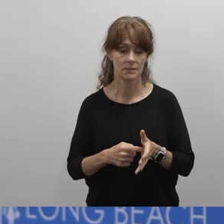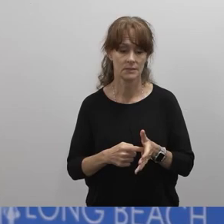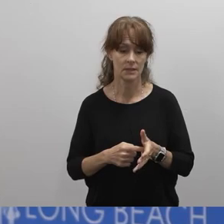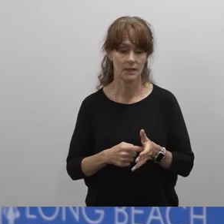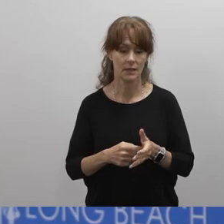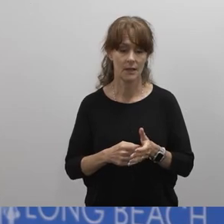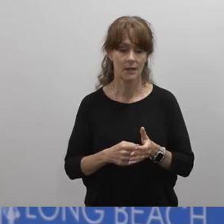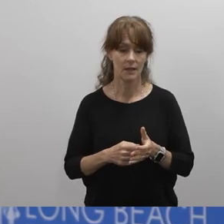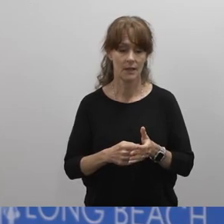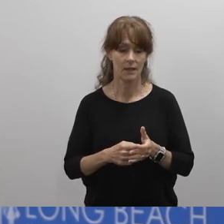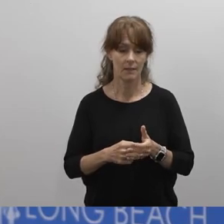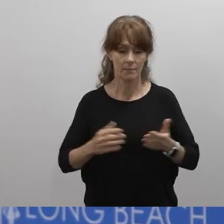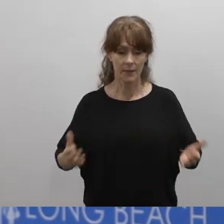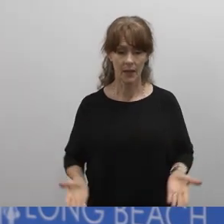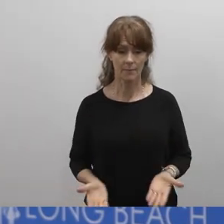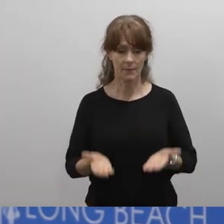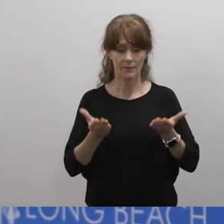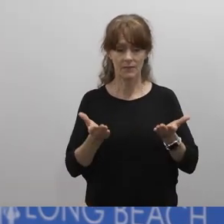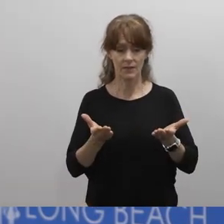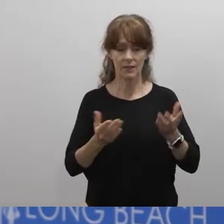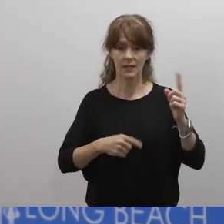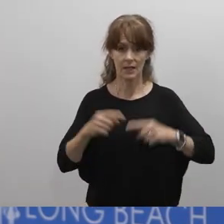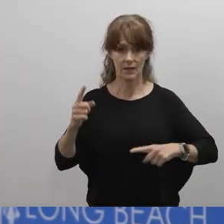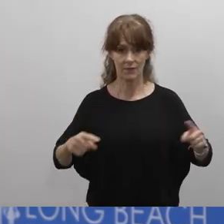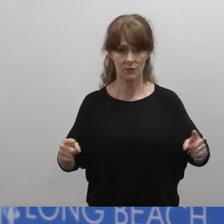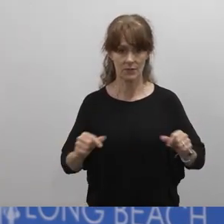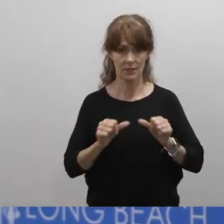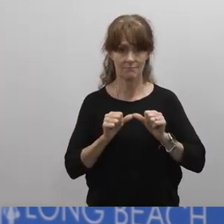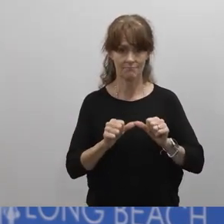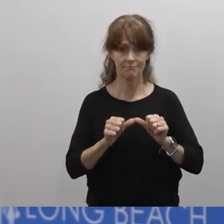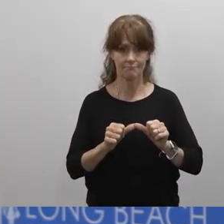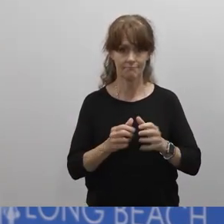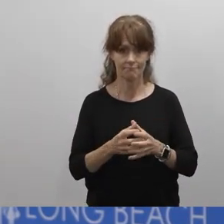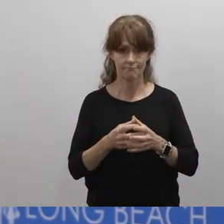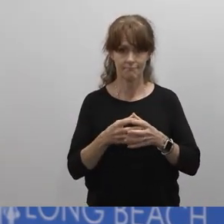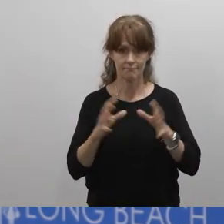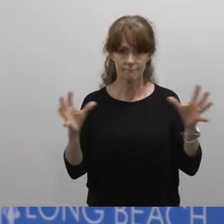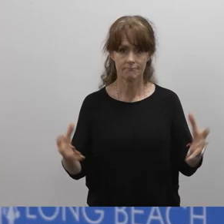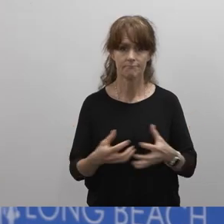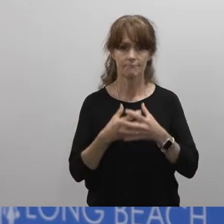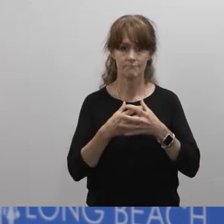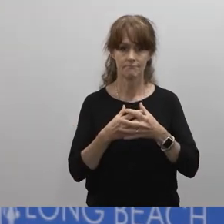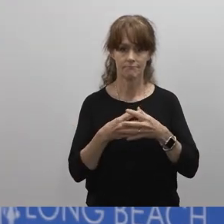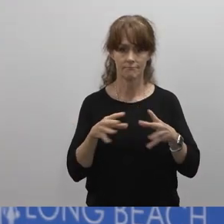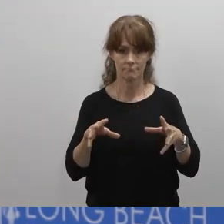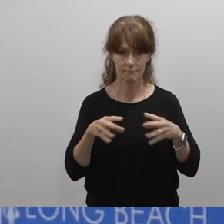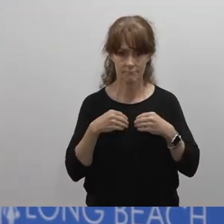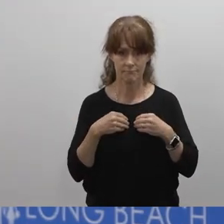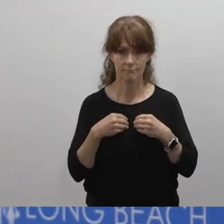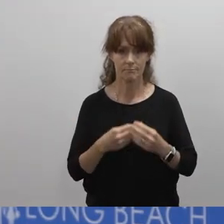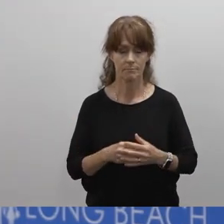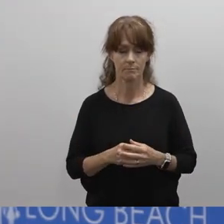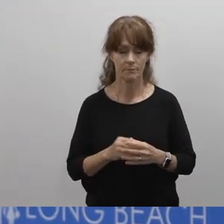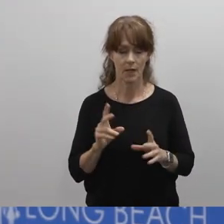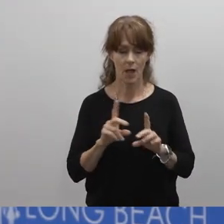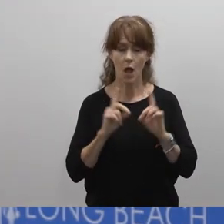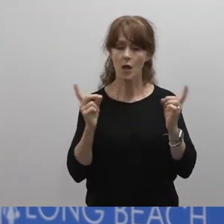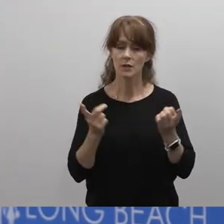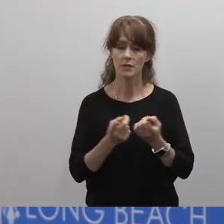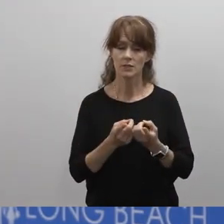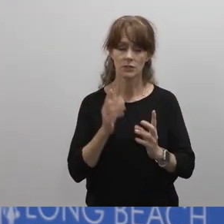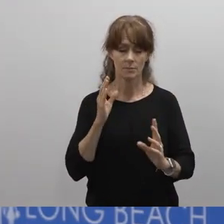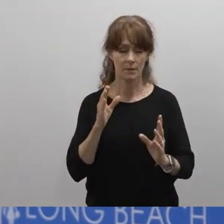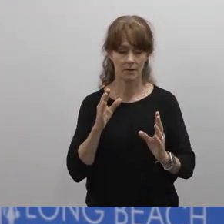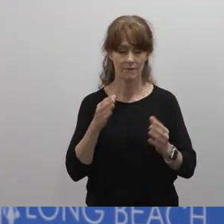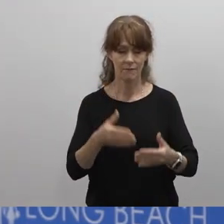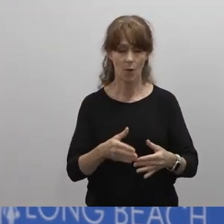uplifting of our diversities as something our district should be focused